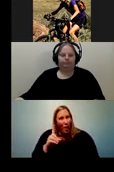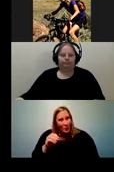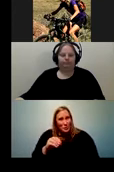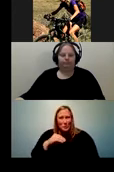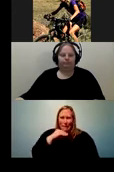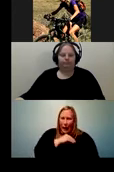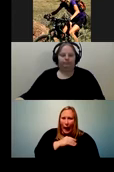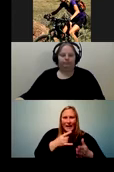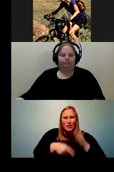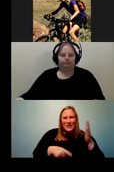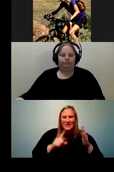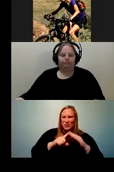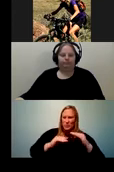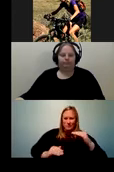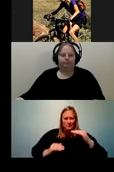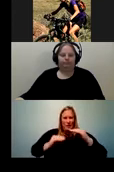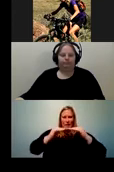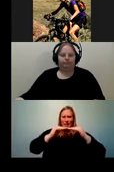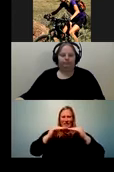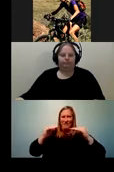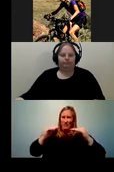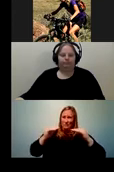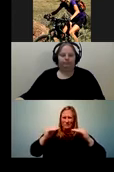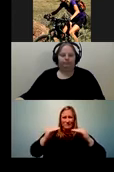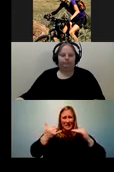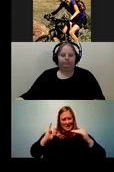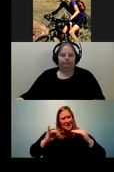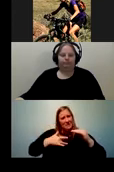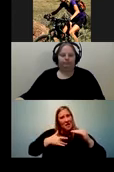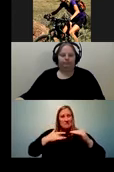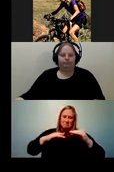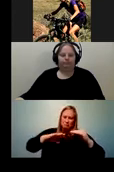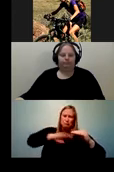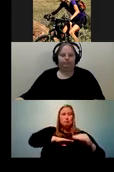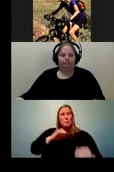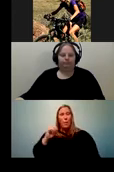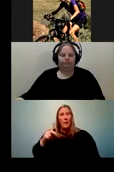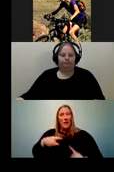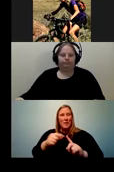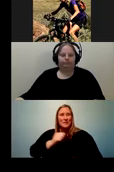up to a level that allows us to still feel good about ourselves, but we still all lie and